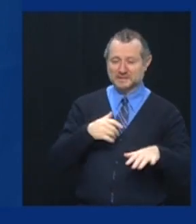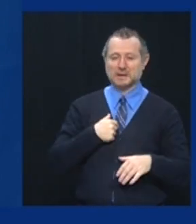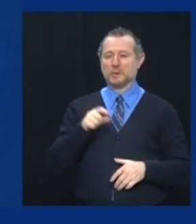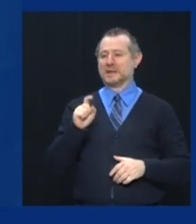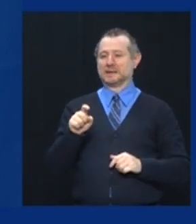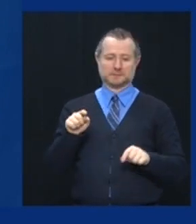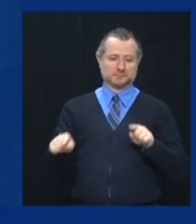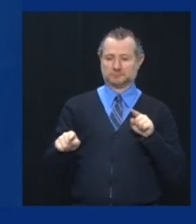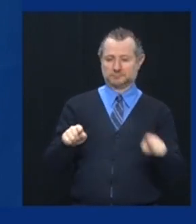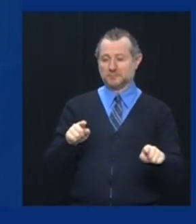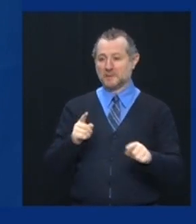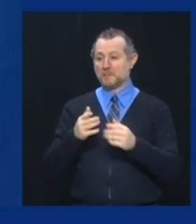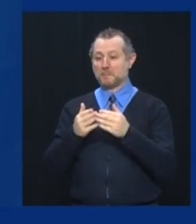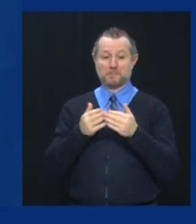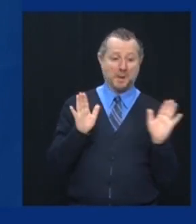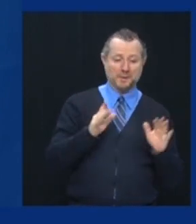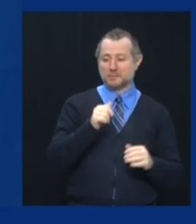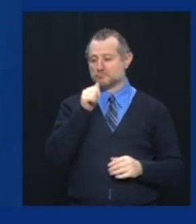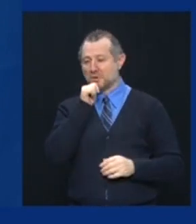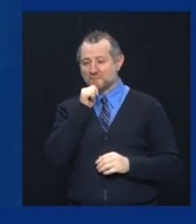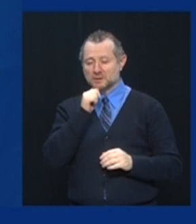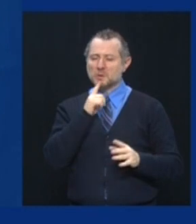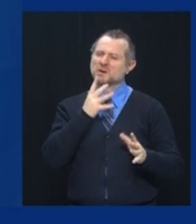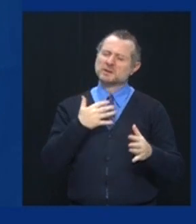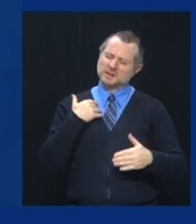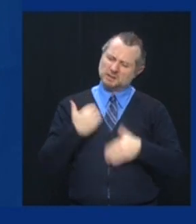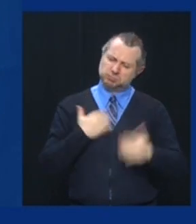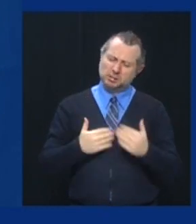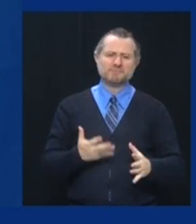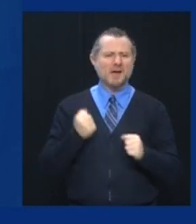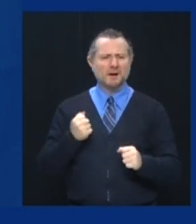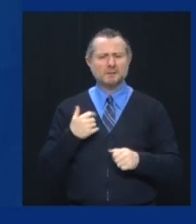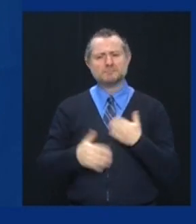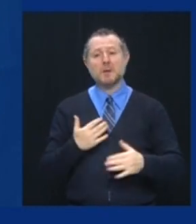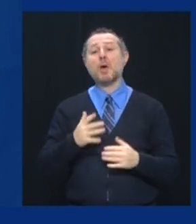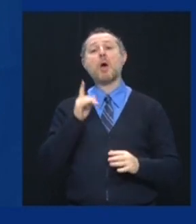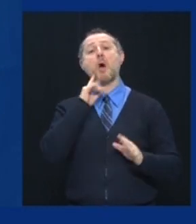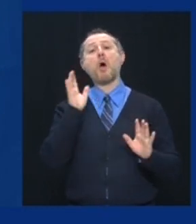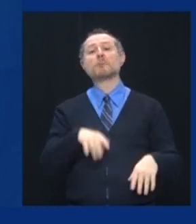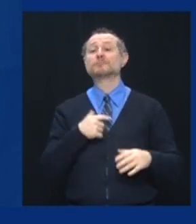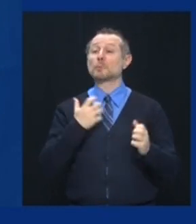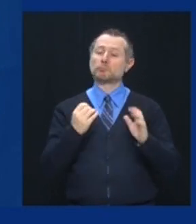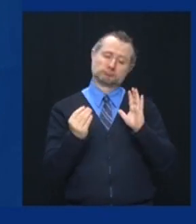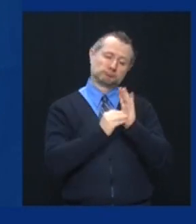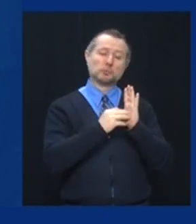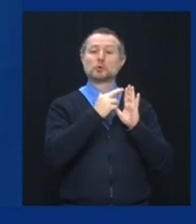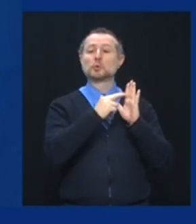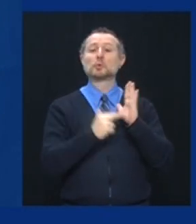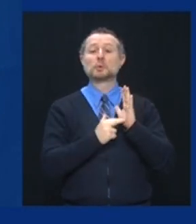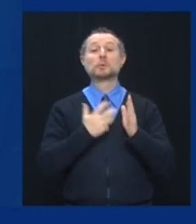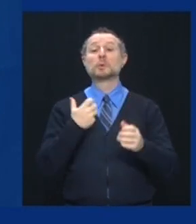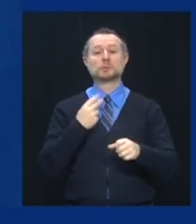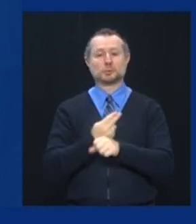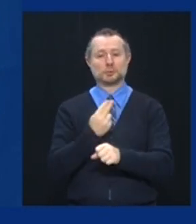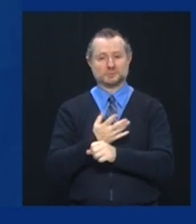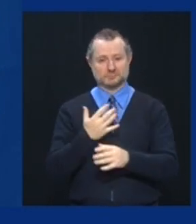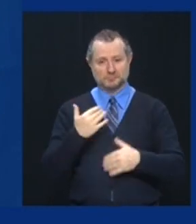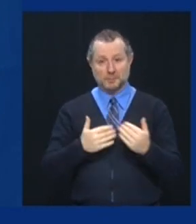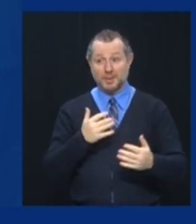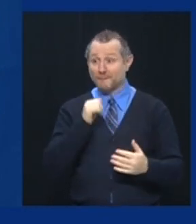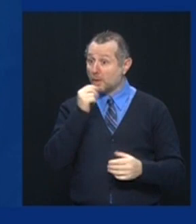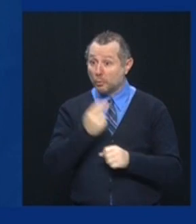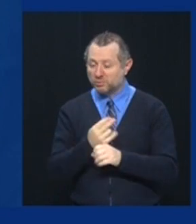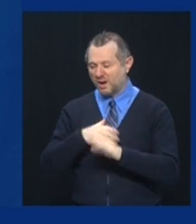operate quickly. We put in place the 7-day use it or lose it. There are 194 hospitals. If